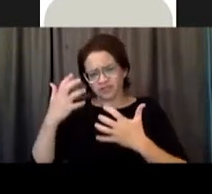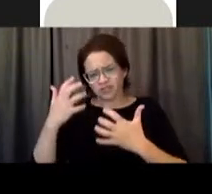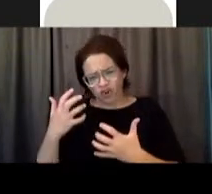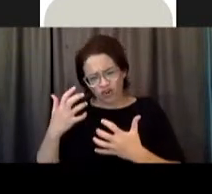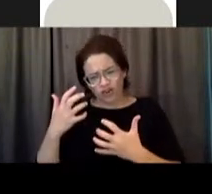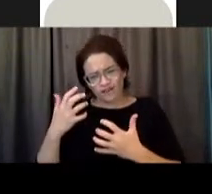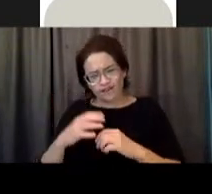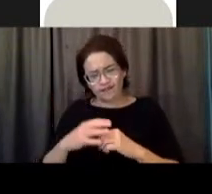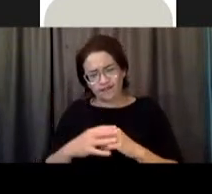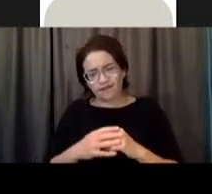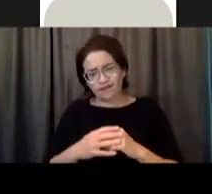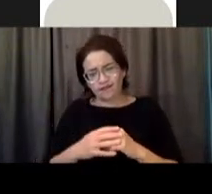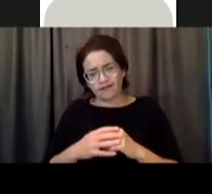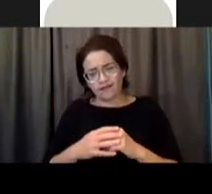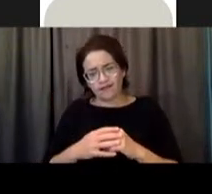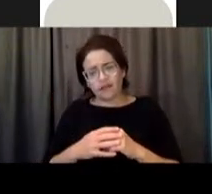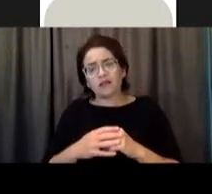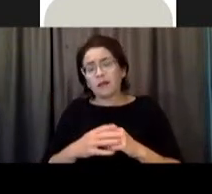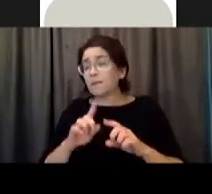but not about Holodomor.